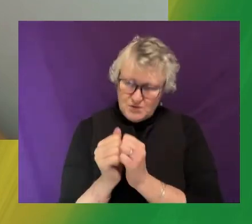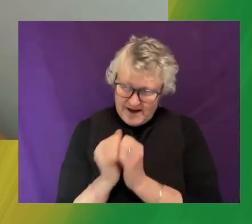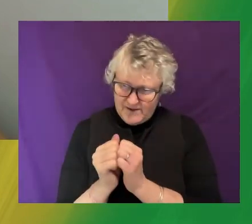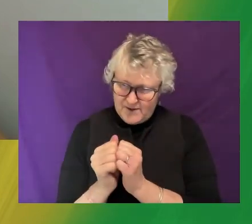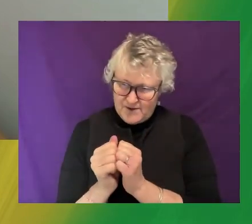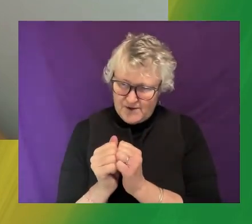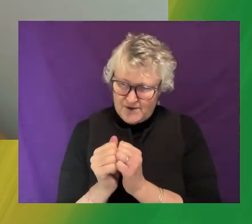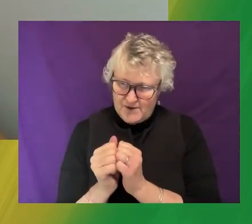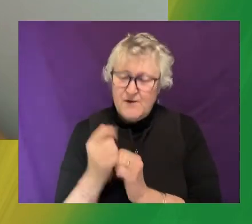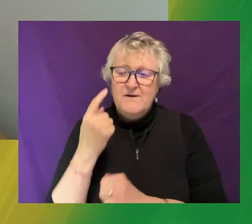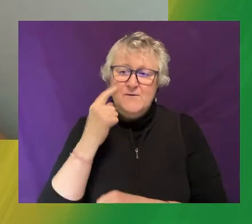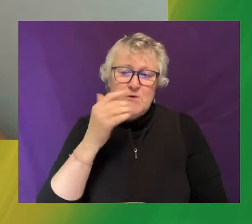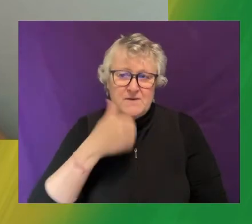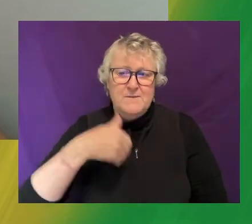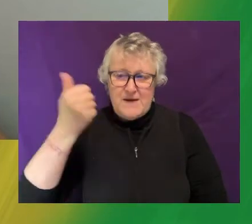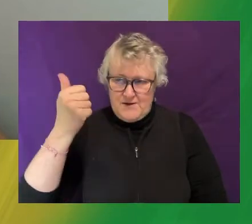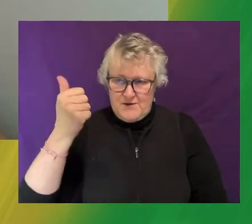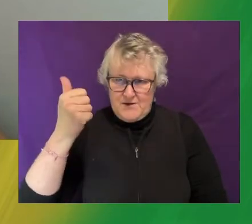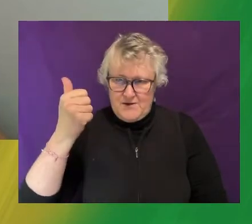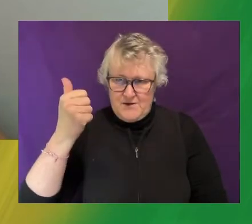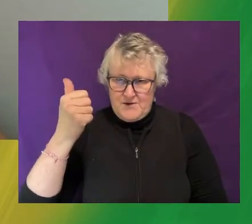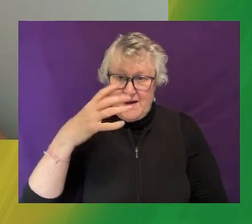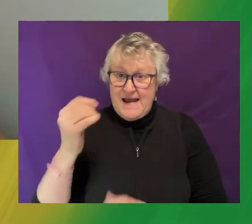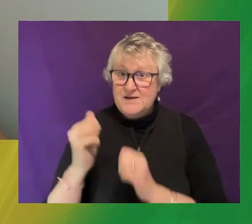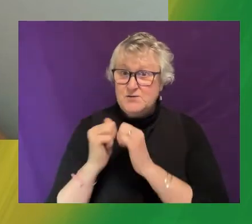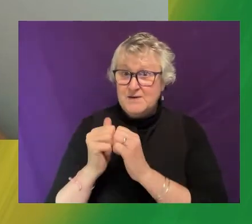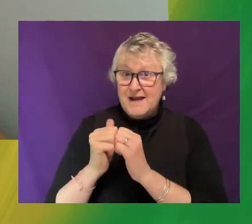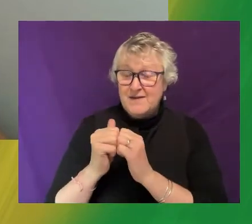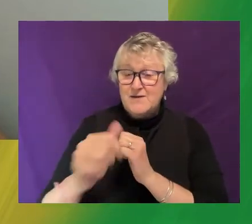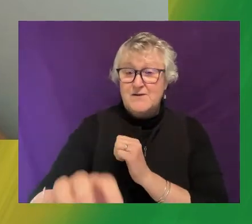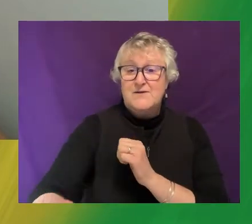the better, and together we thrive.